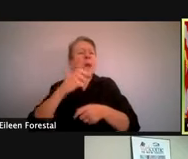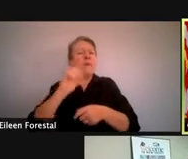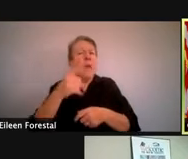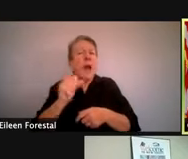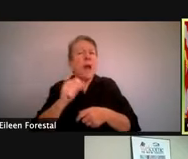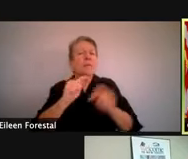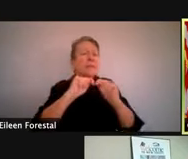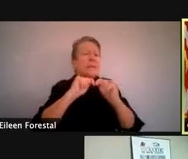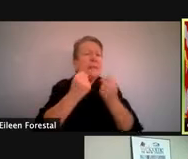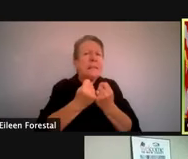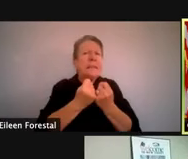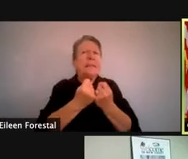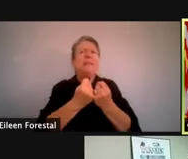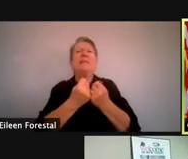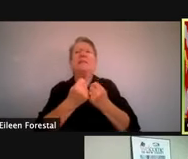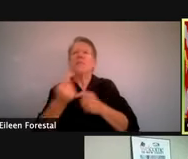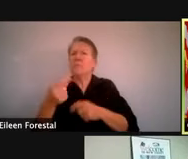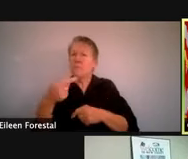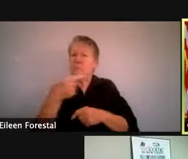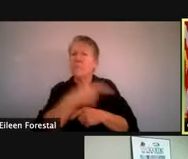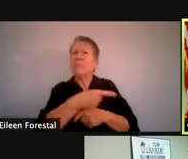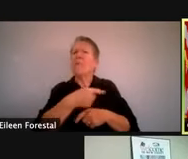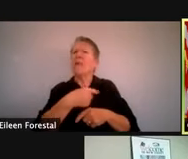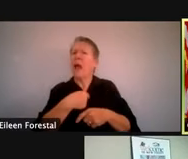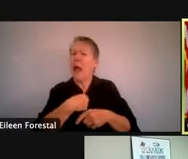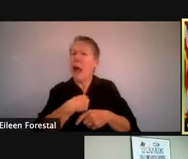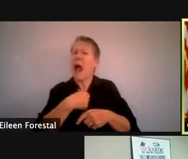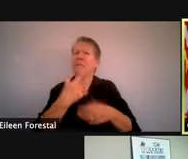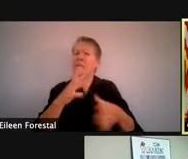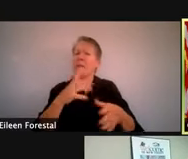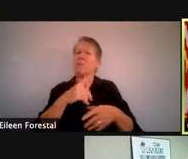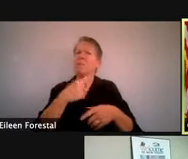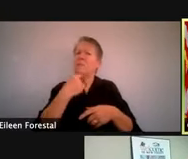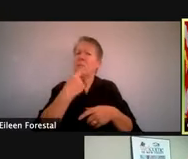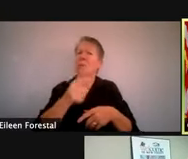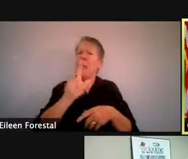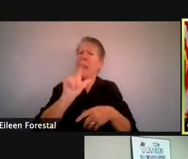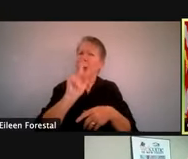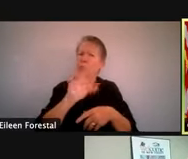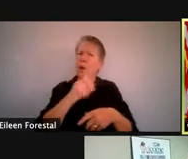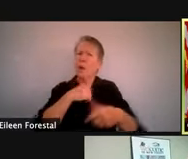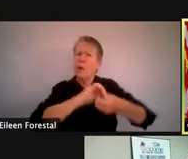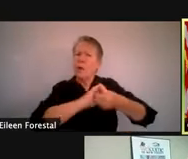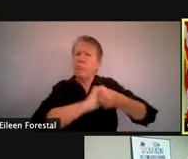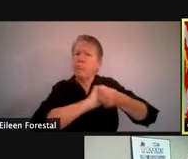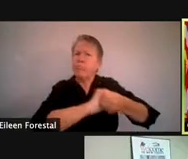laps. The only tools we have in our toolkit are these